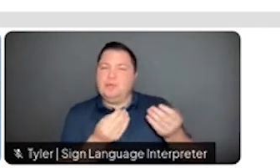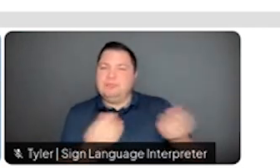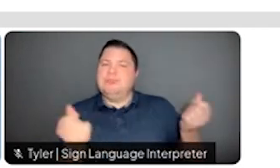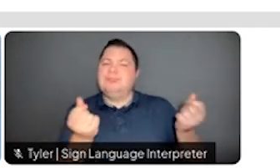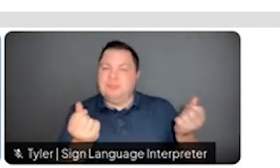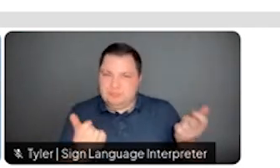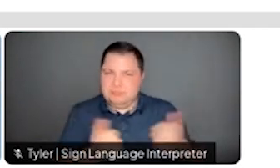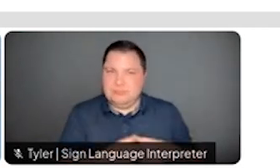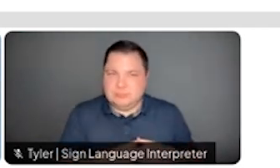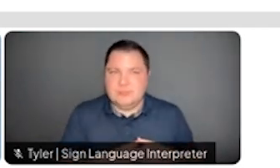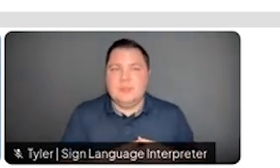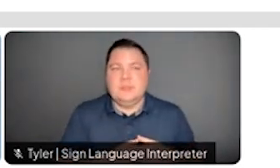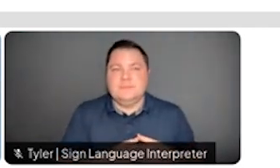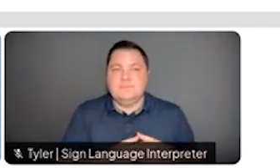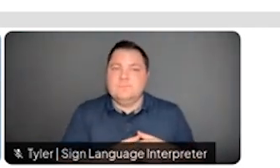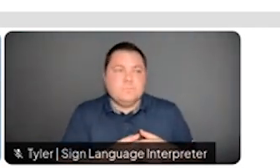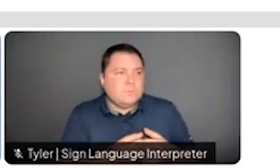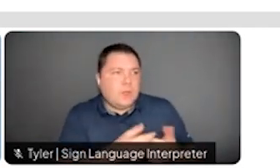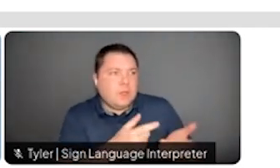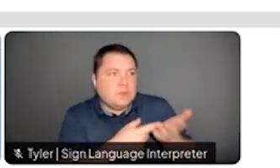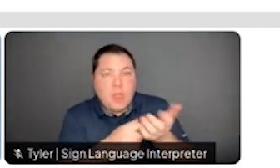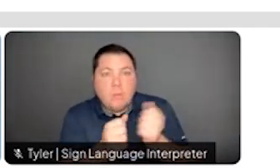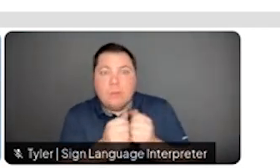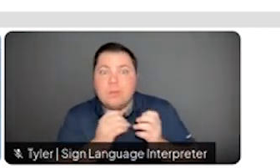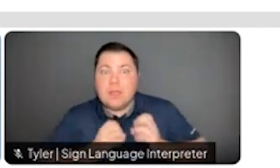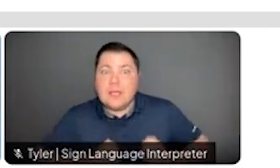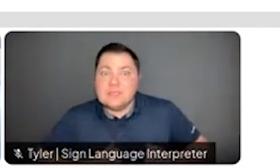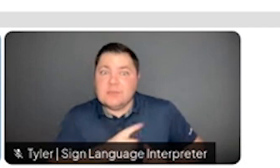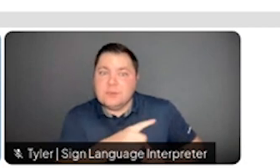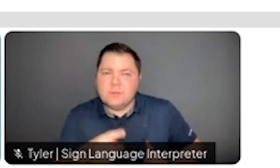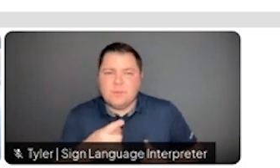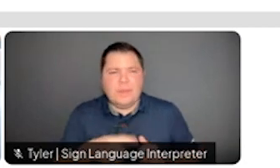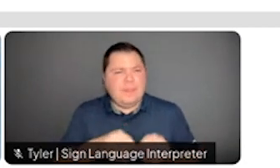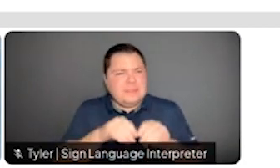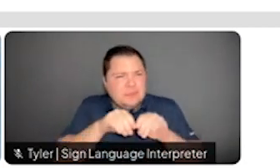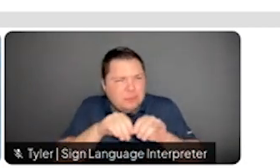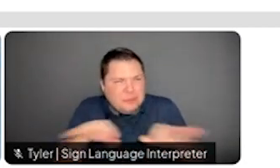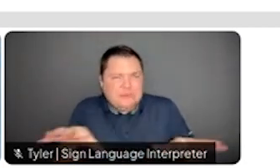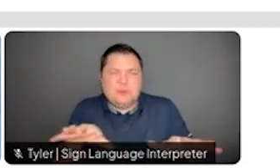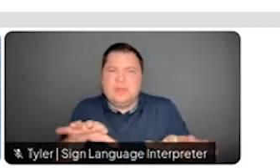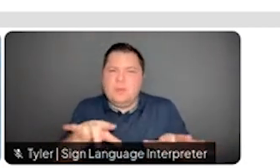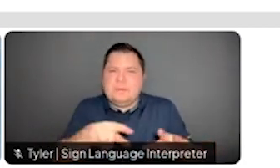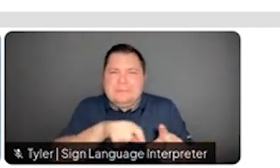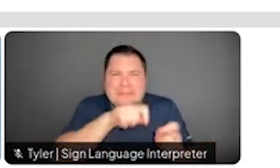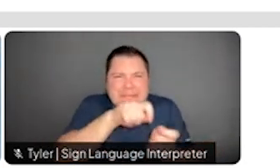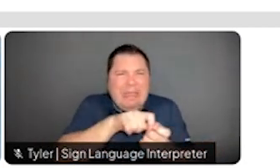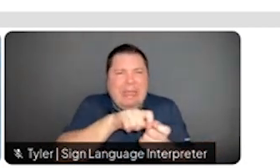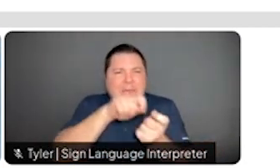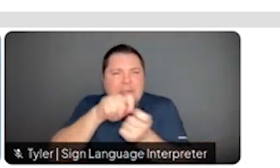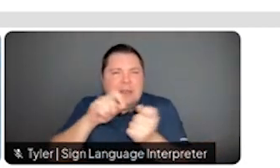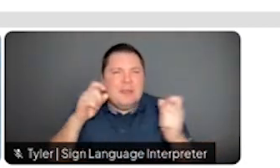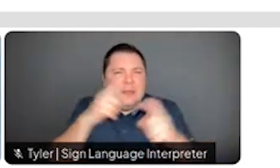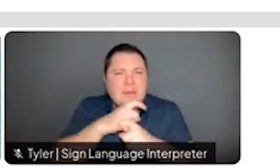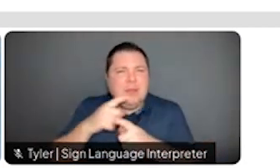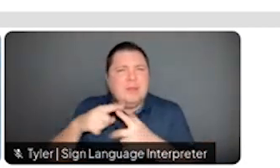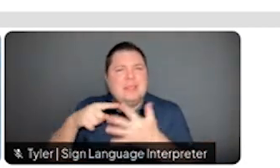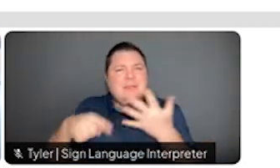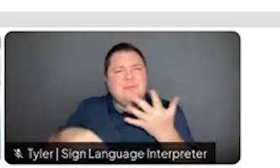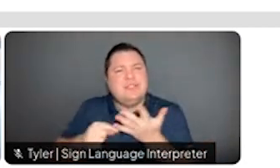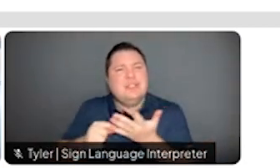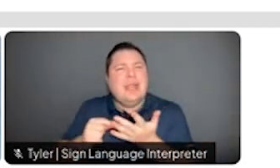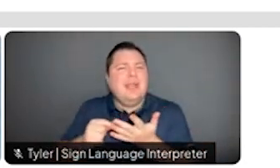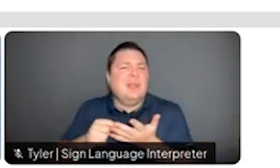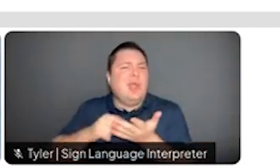and prospective customers, we did notice that their distributions was so unique and complex. They had bespoke terms written into their operating agreements